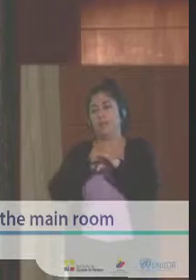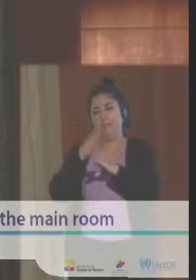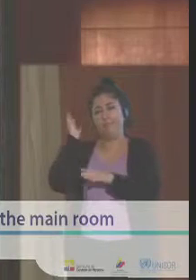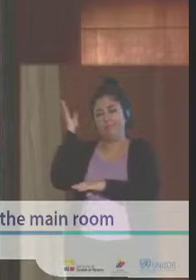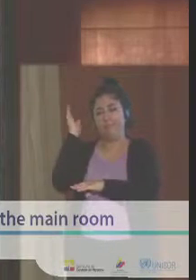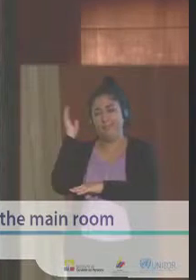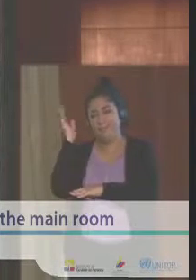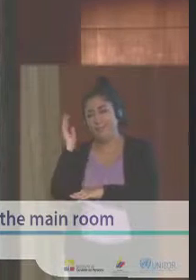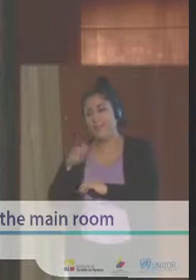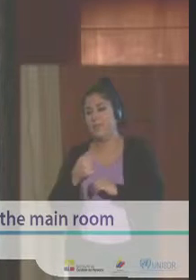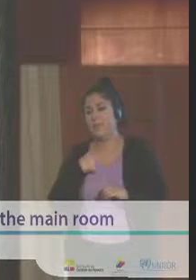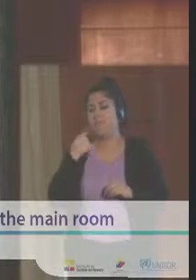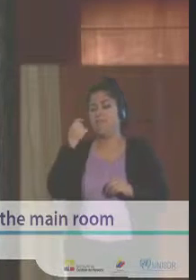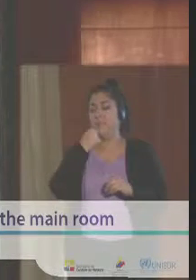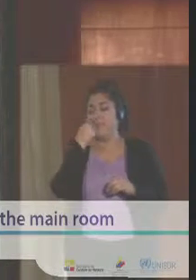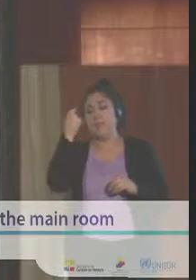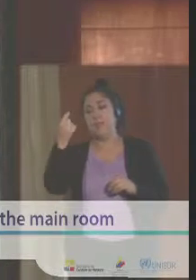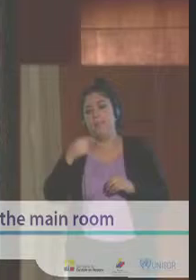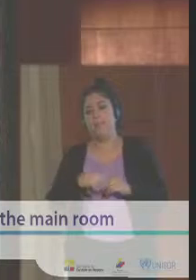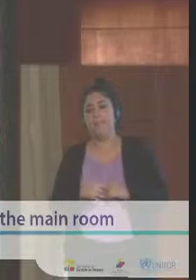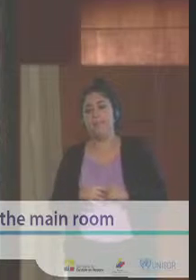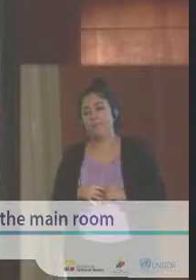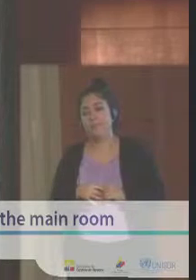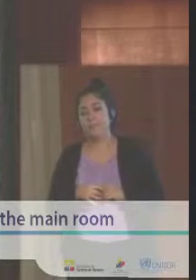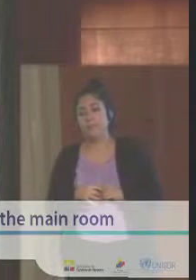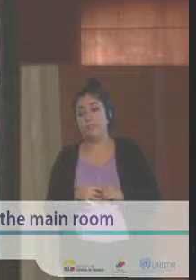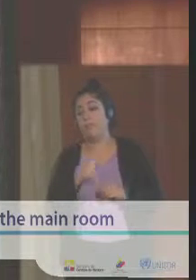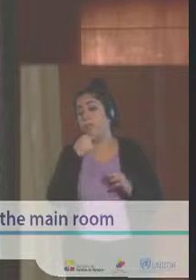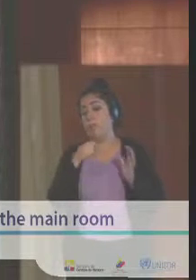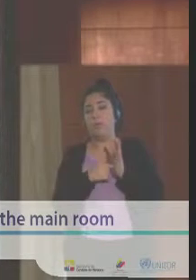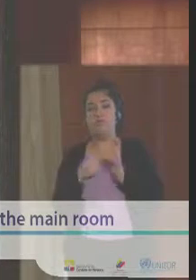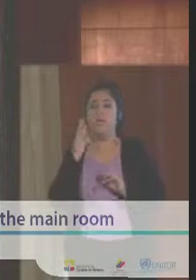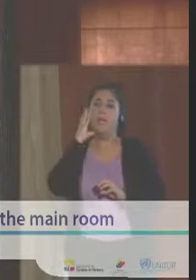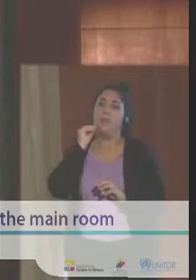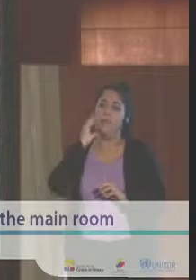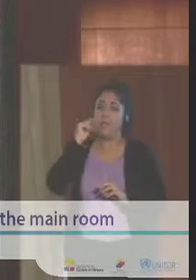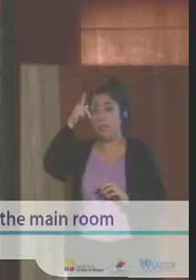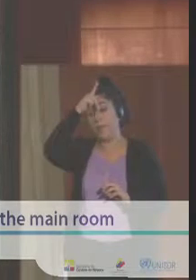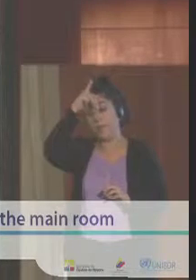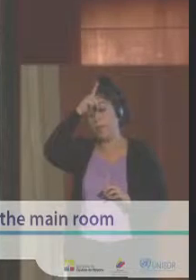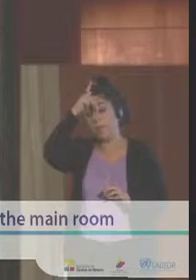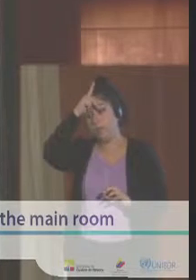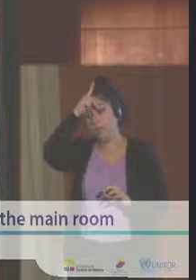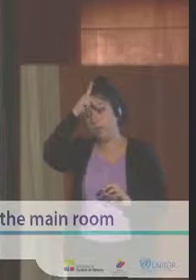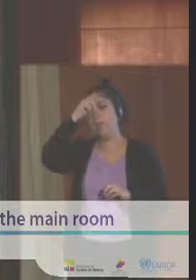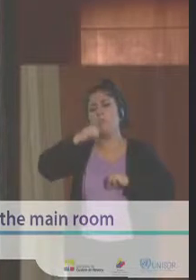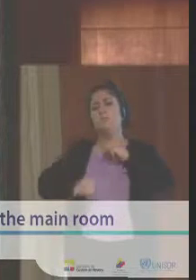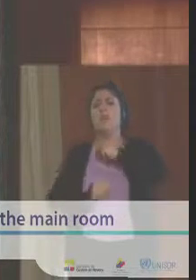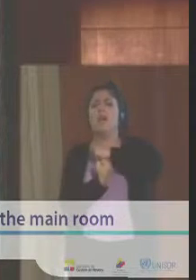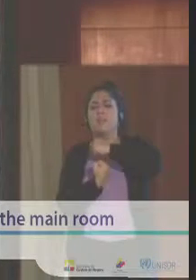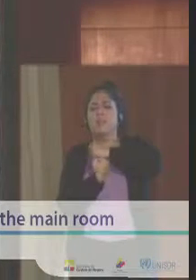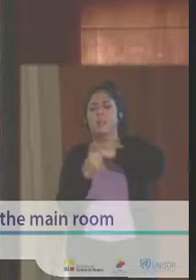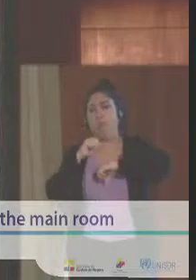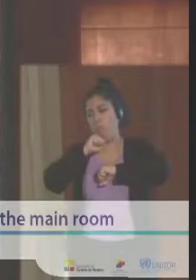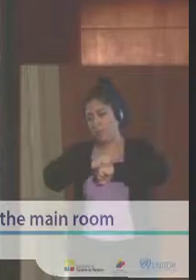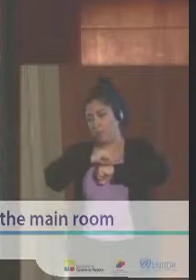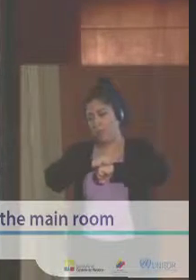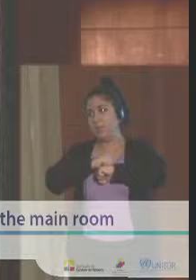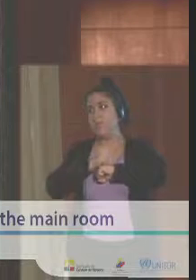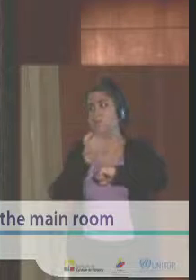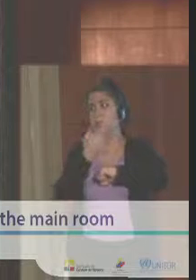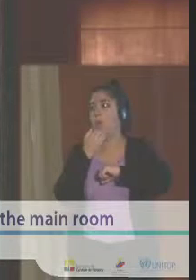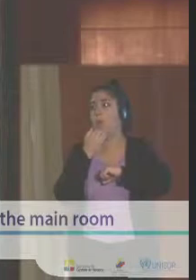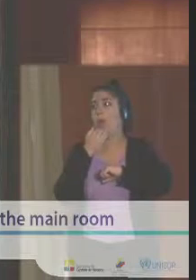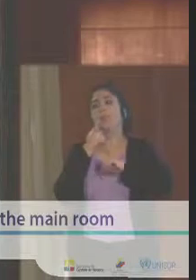within the context of climate change and public investment, in the case of the Peruvian experience, is also included